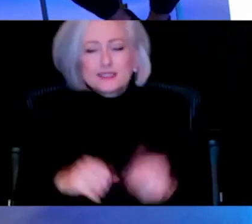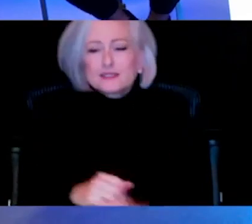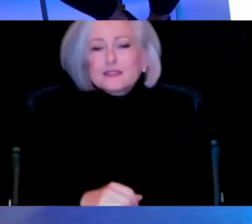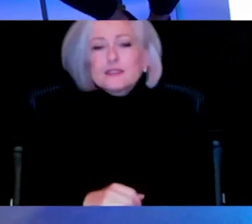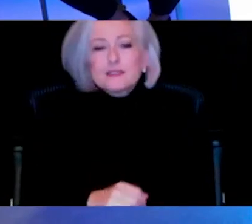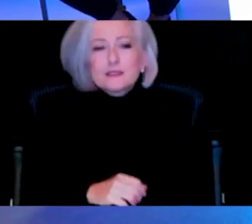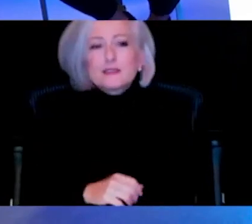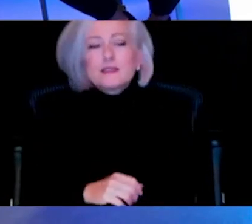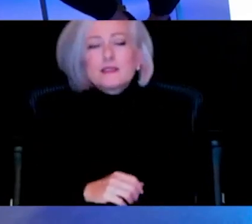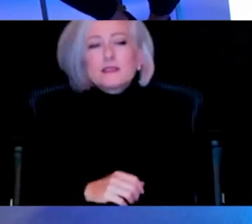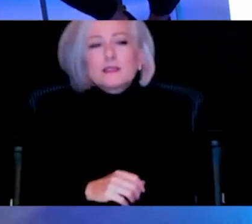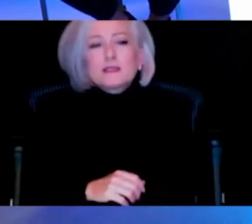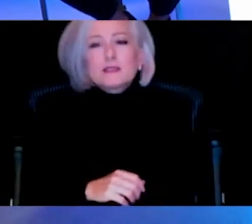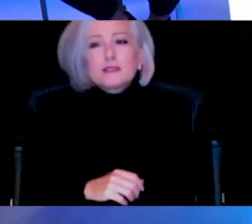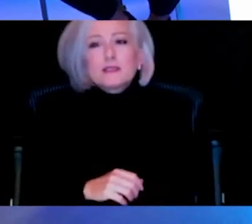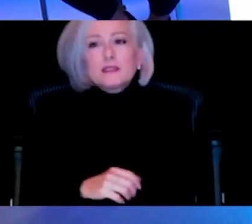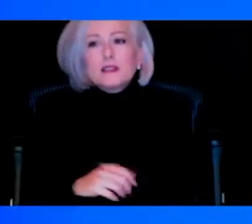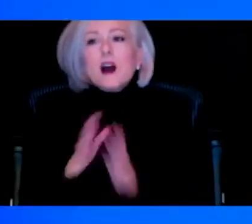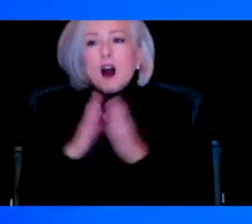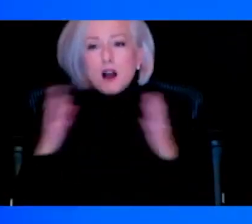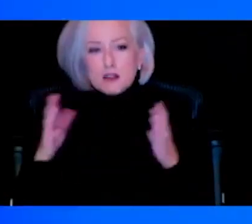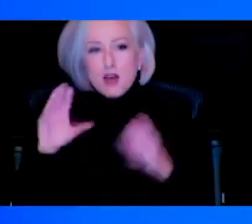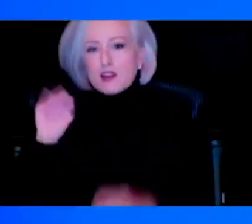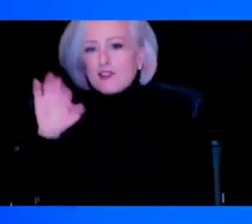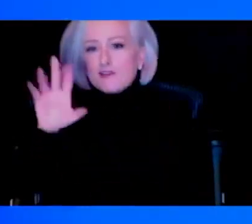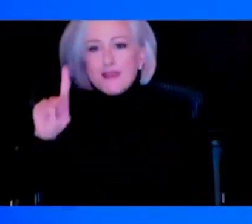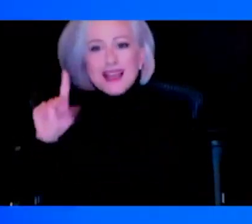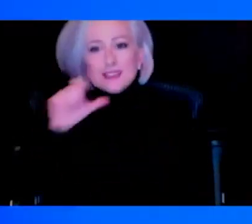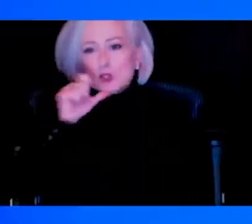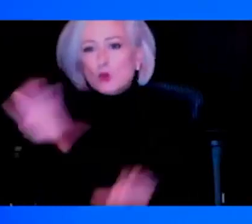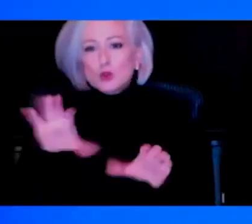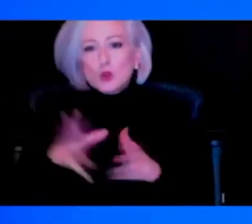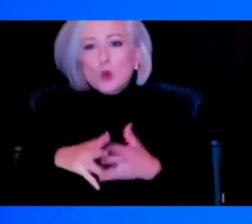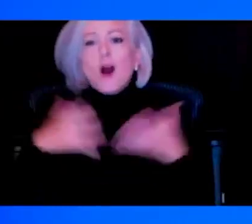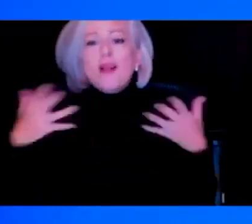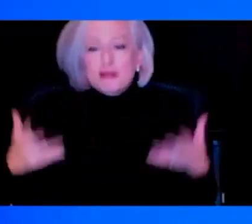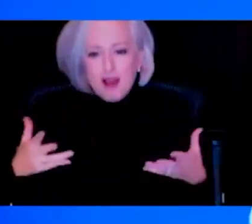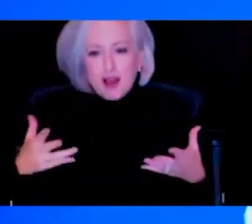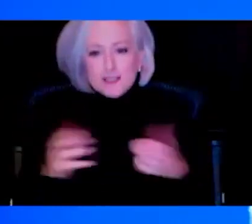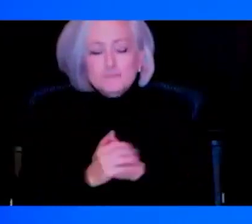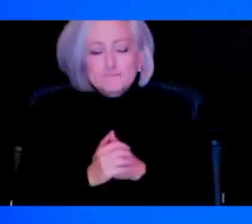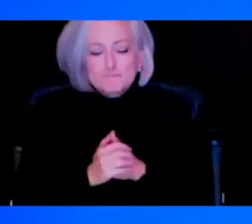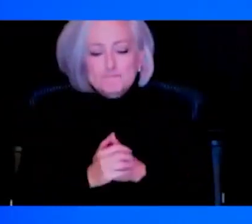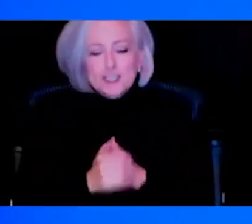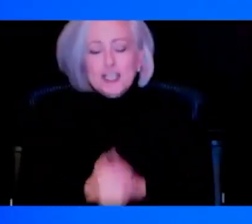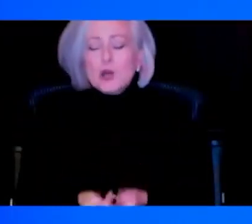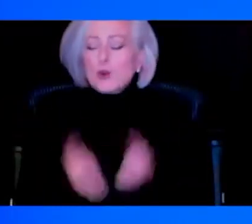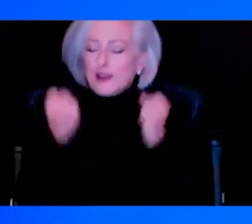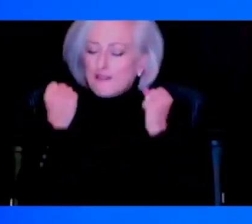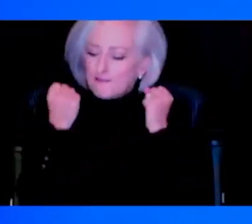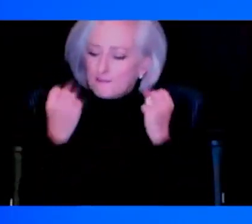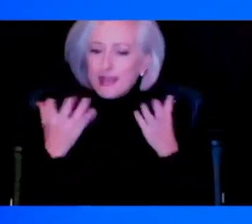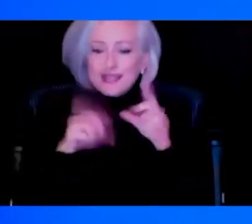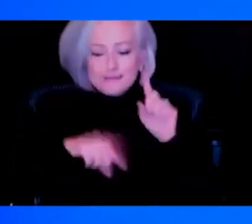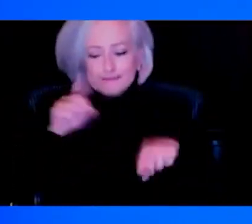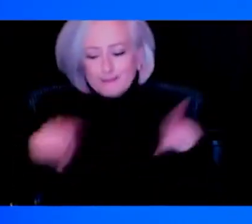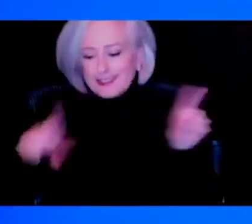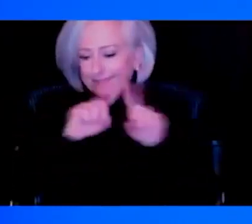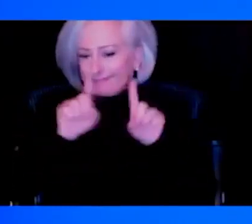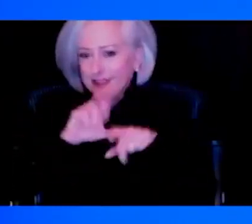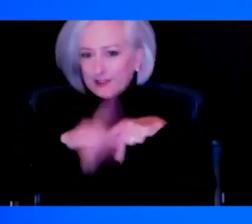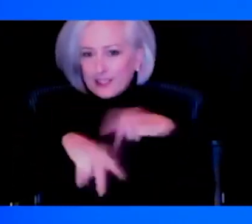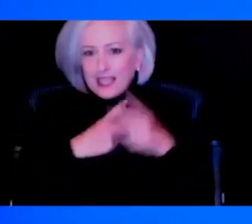of those masks don't do much. I won't lie. And there's so many variations, and a lot of them have kind of harsh